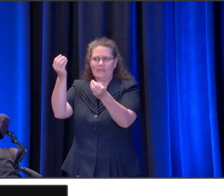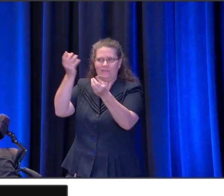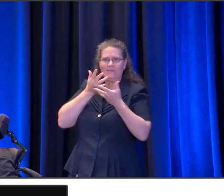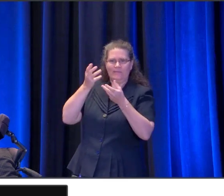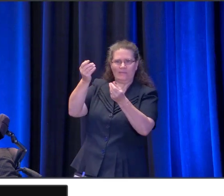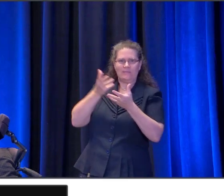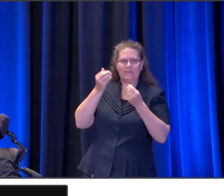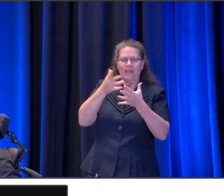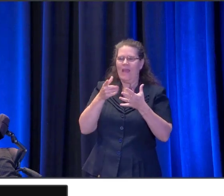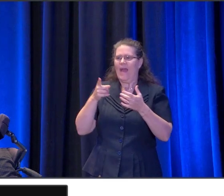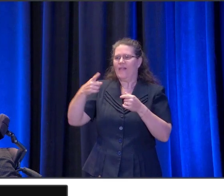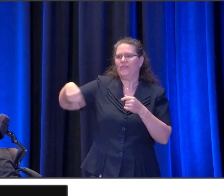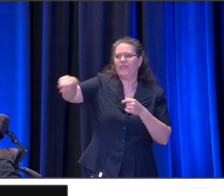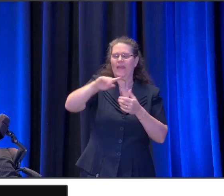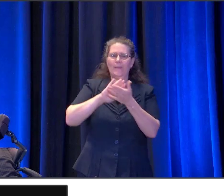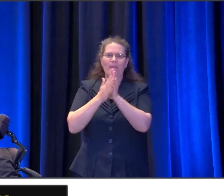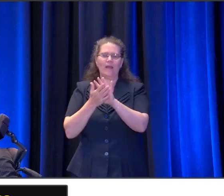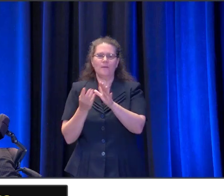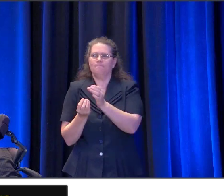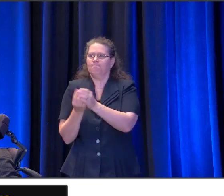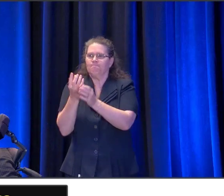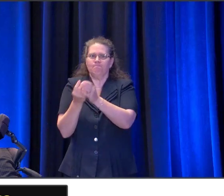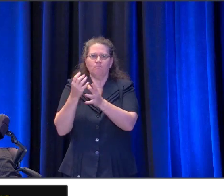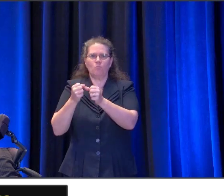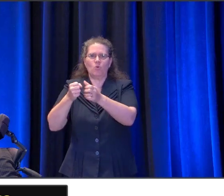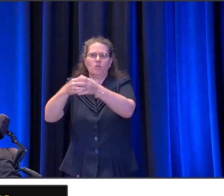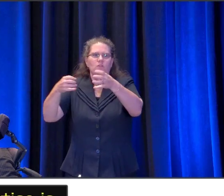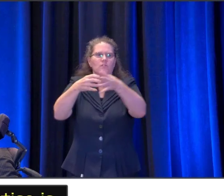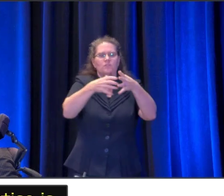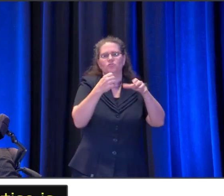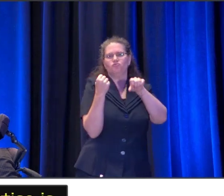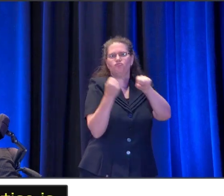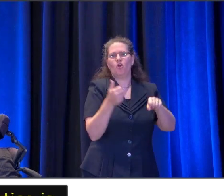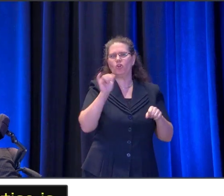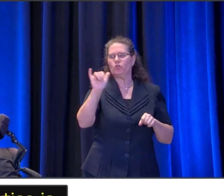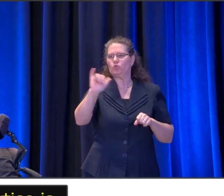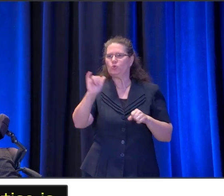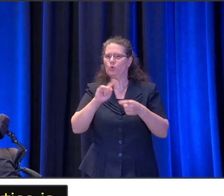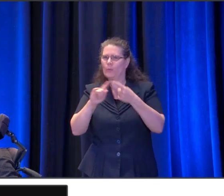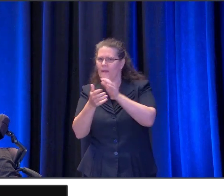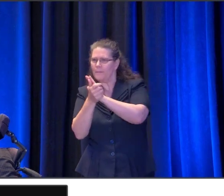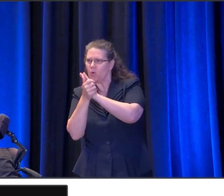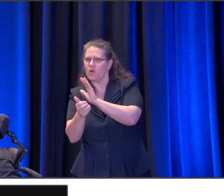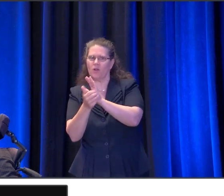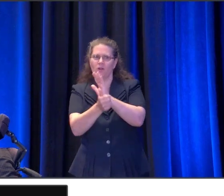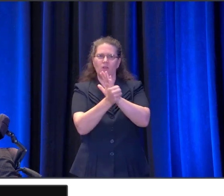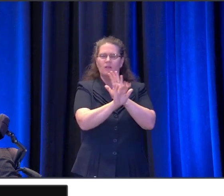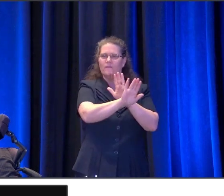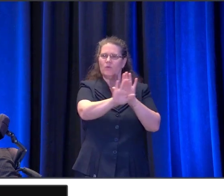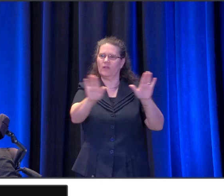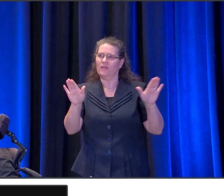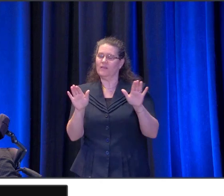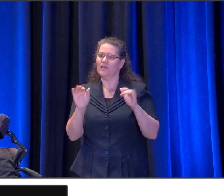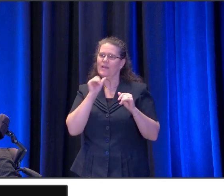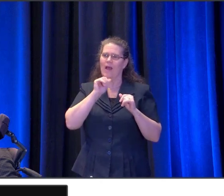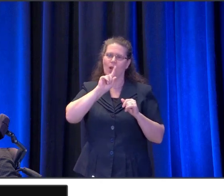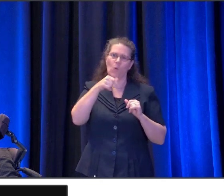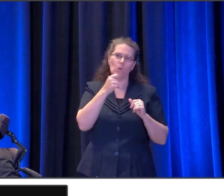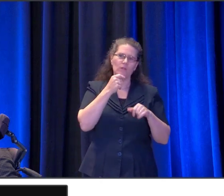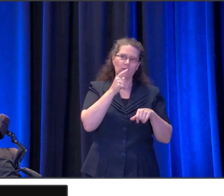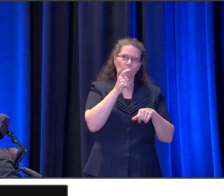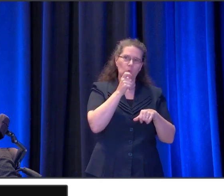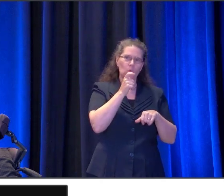throughout this whole country. It's not just here today. It's not just here in D.C. It's not just folks who are on the board or service